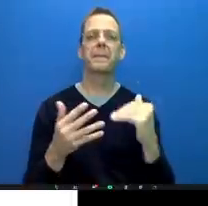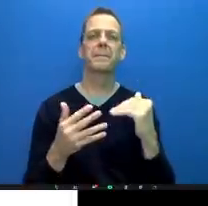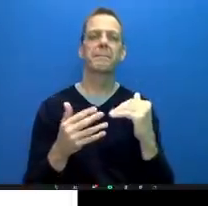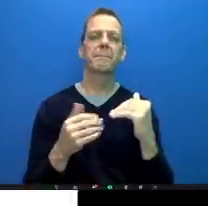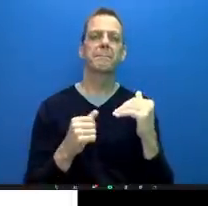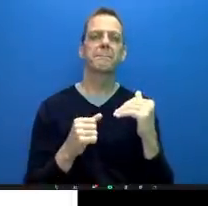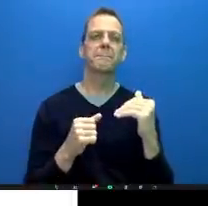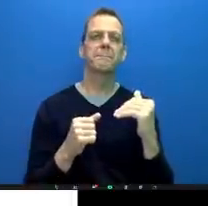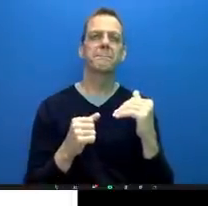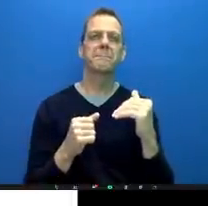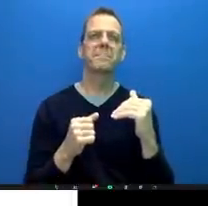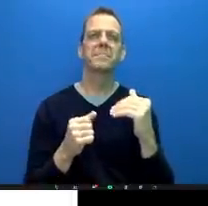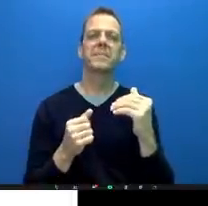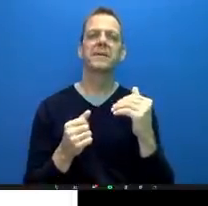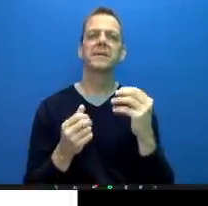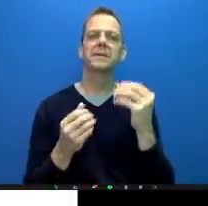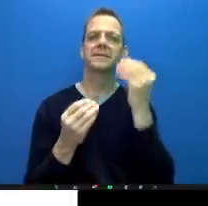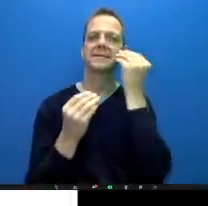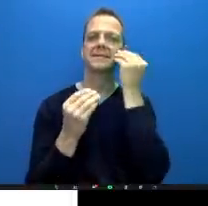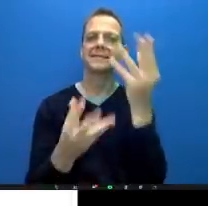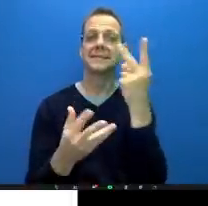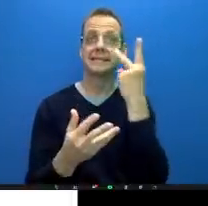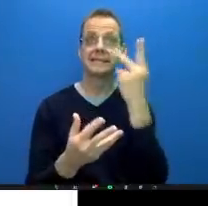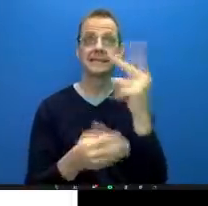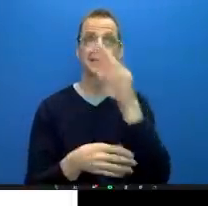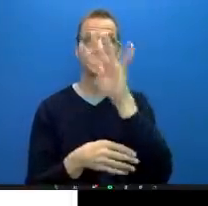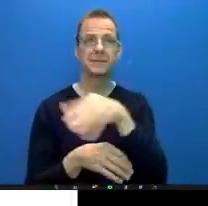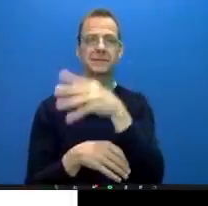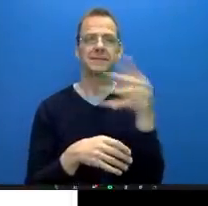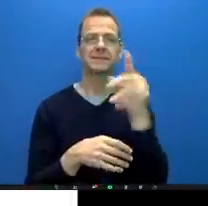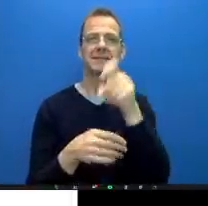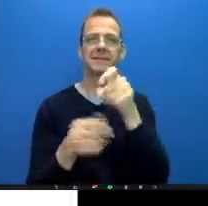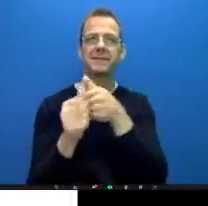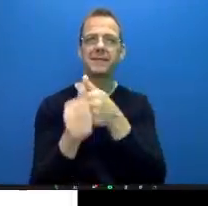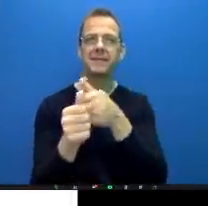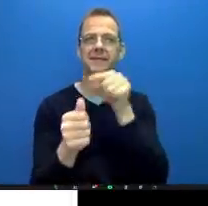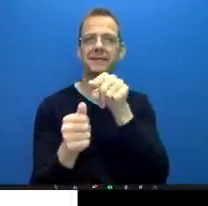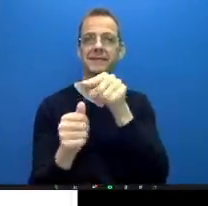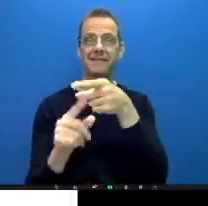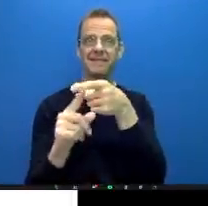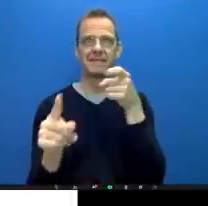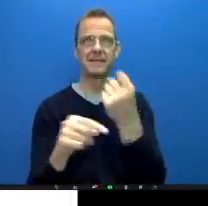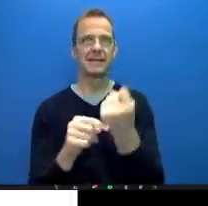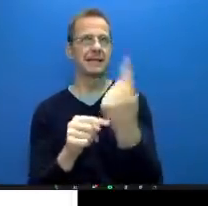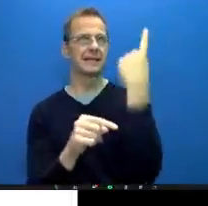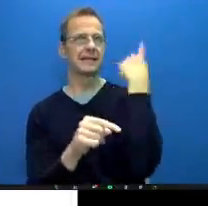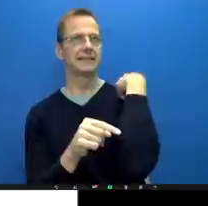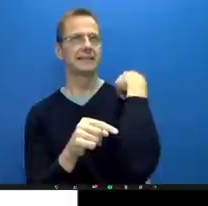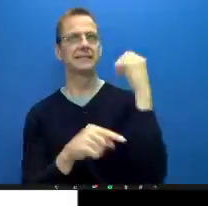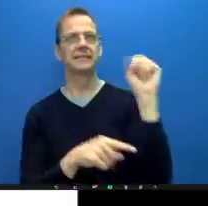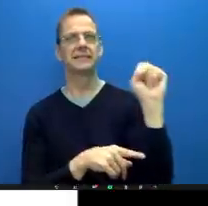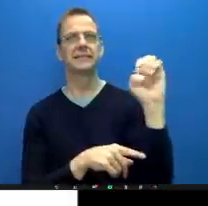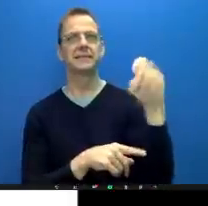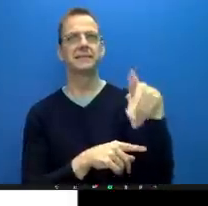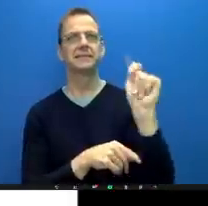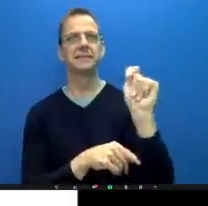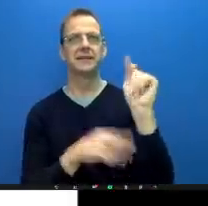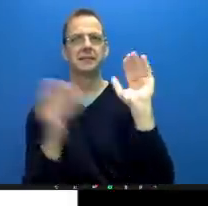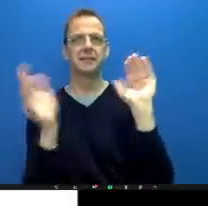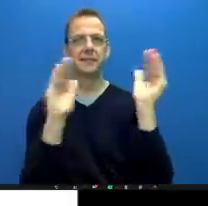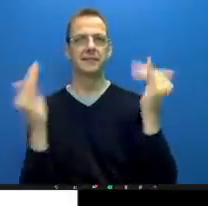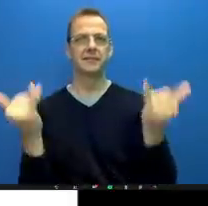then when we reopened schools? During the whole summer, so when you look like the first wave,